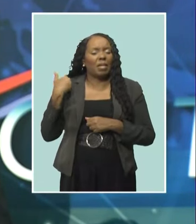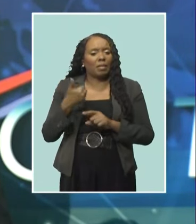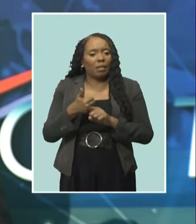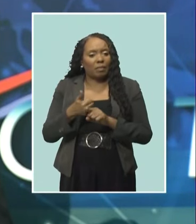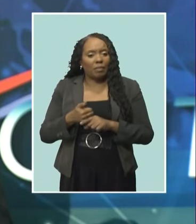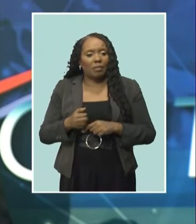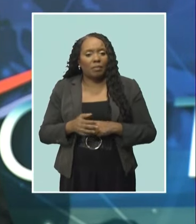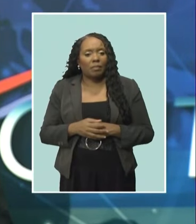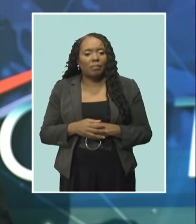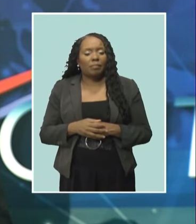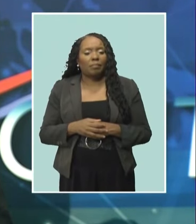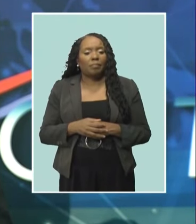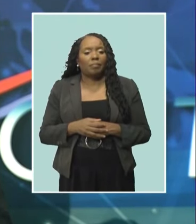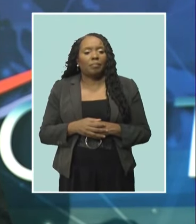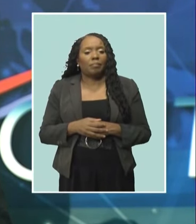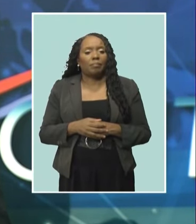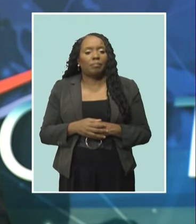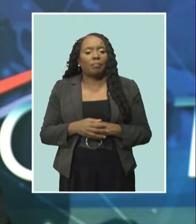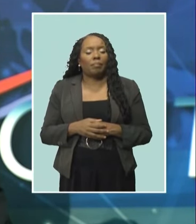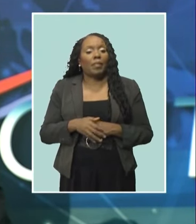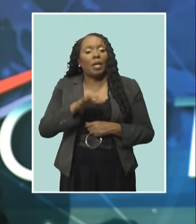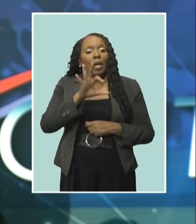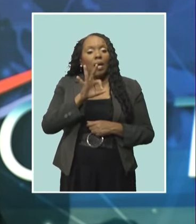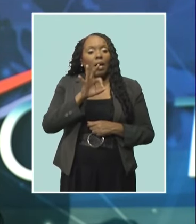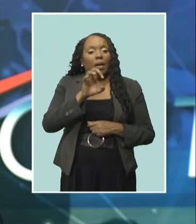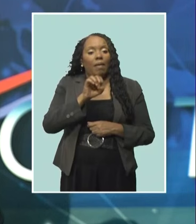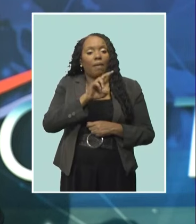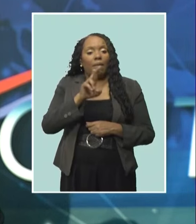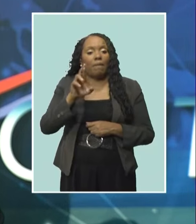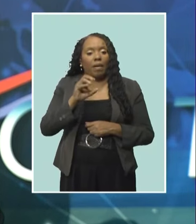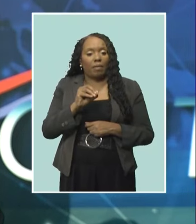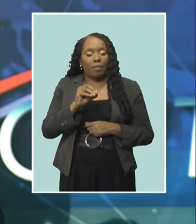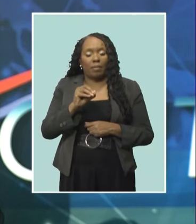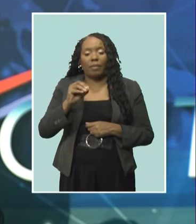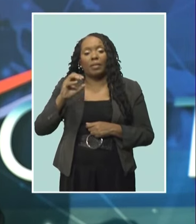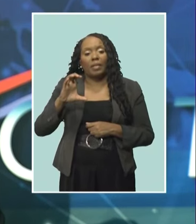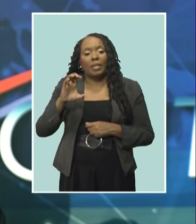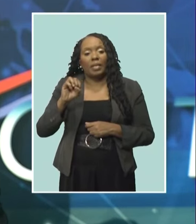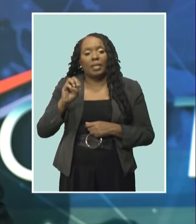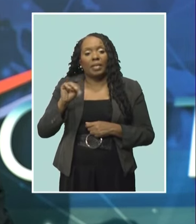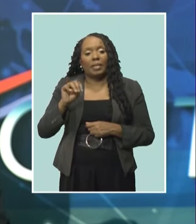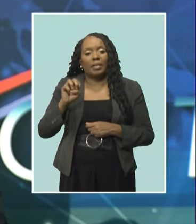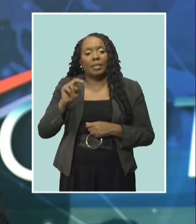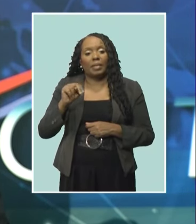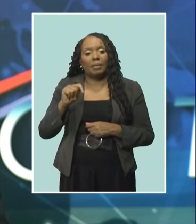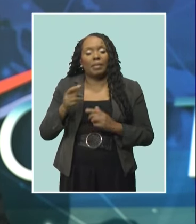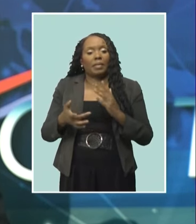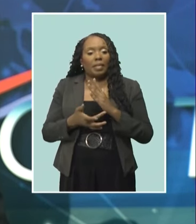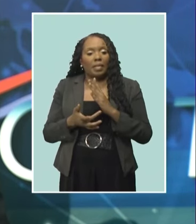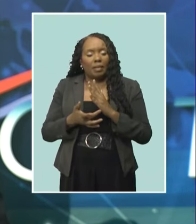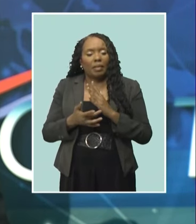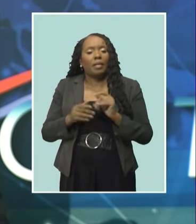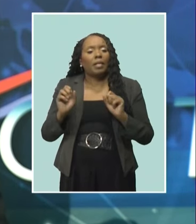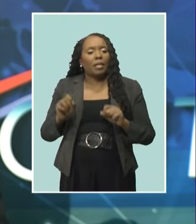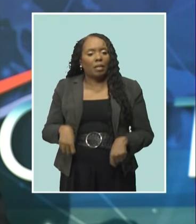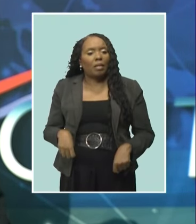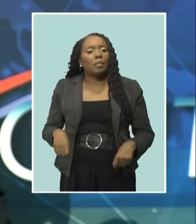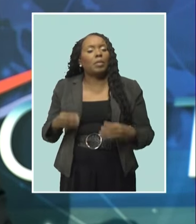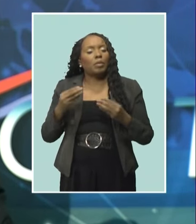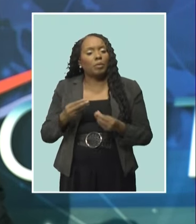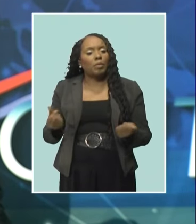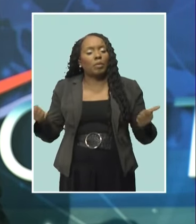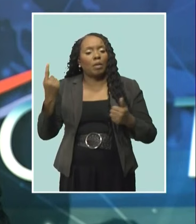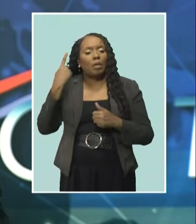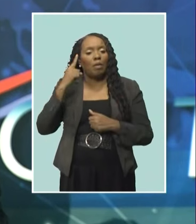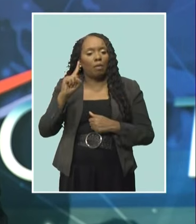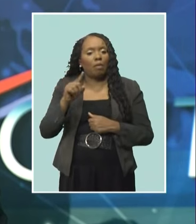Ferro cement technology could be part of the solution to the water problems faced by farmers. This from National Program Technician at